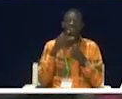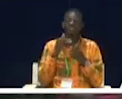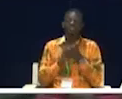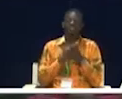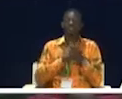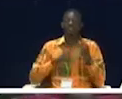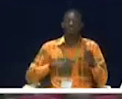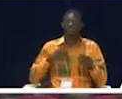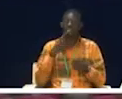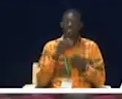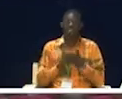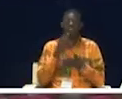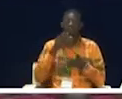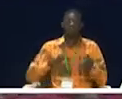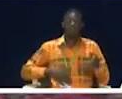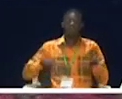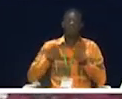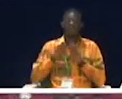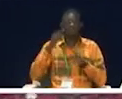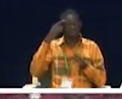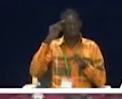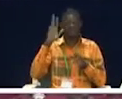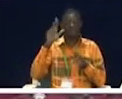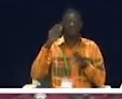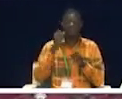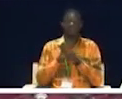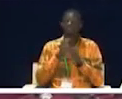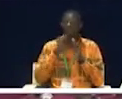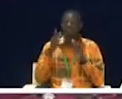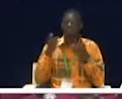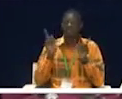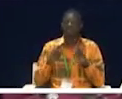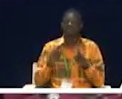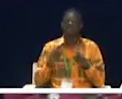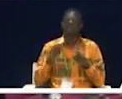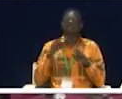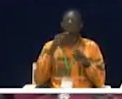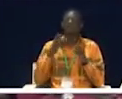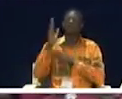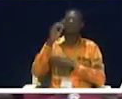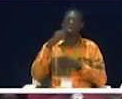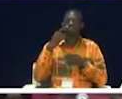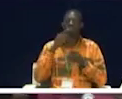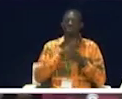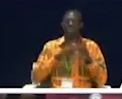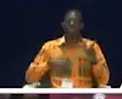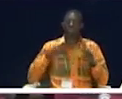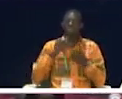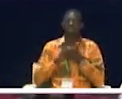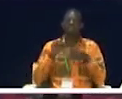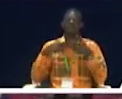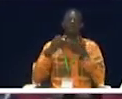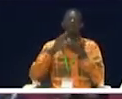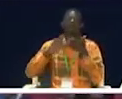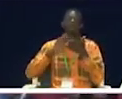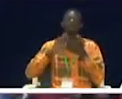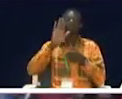that you are barren for 13 years, pastors are praying, nothing is happening. The Lord said, go and forgive your brother-in-law.